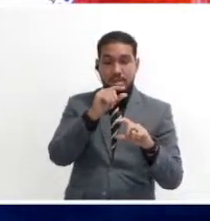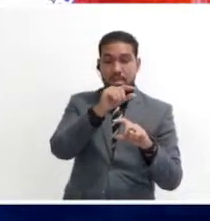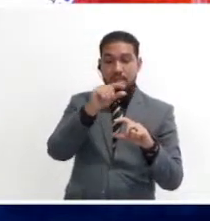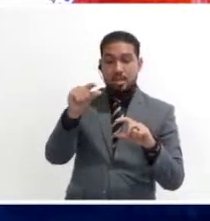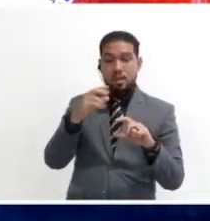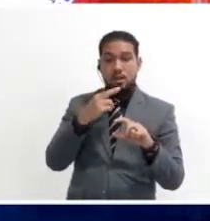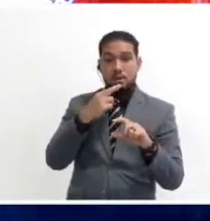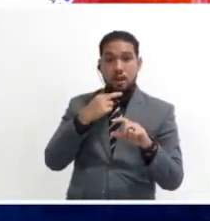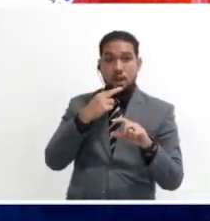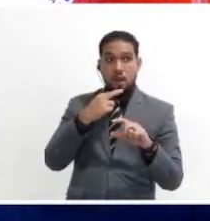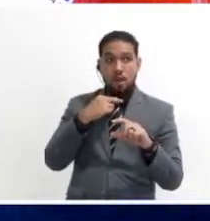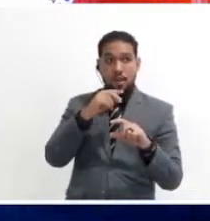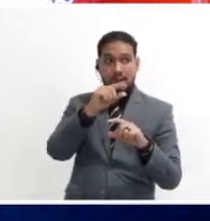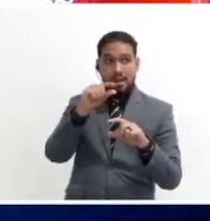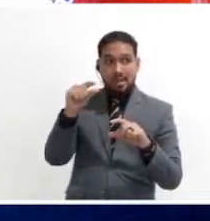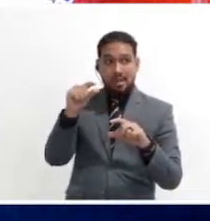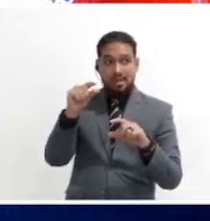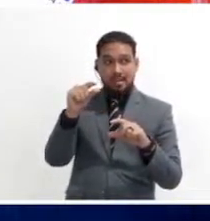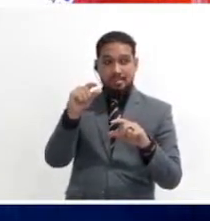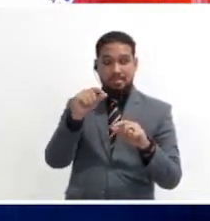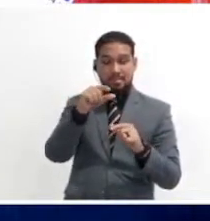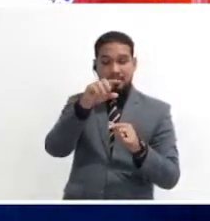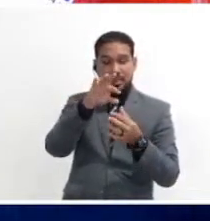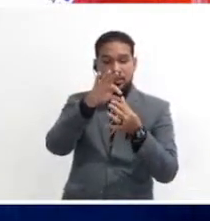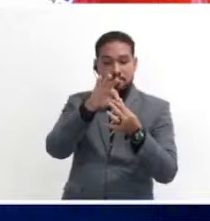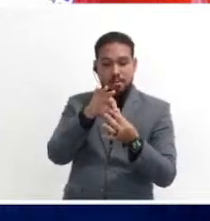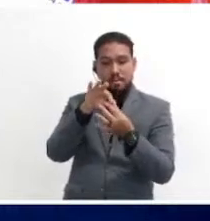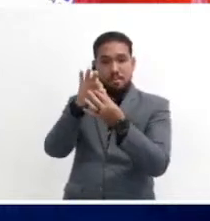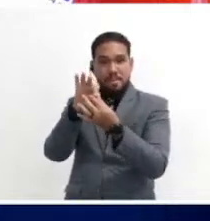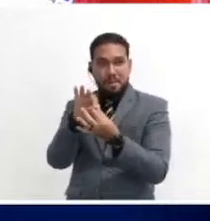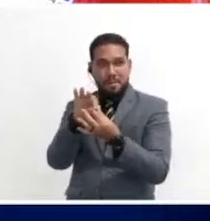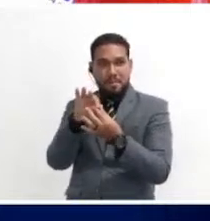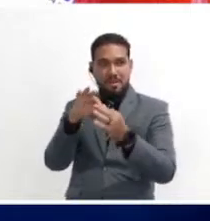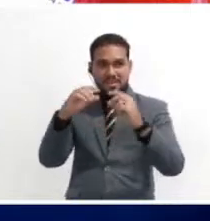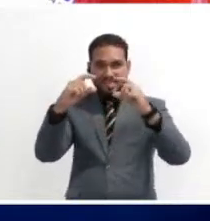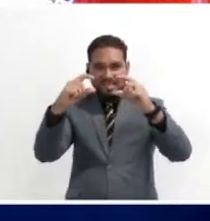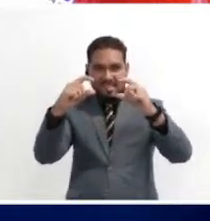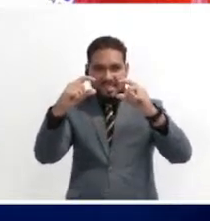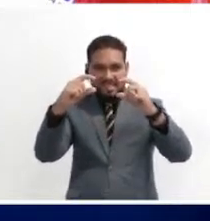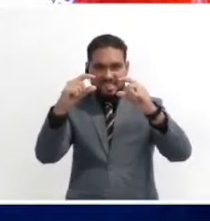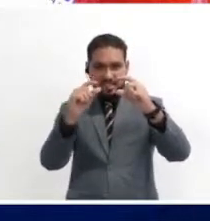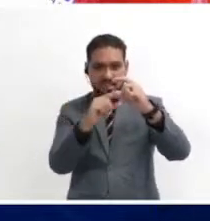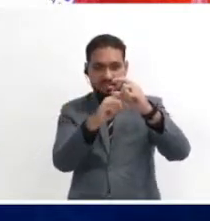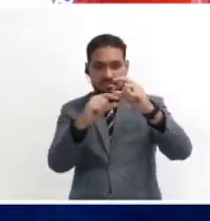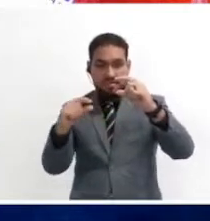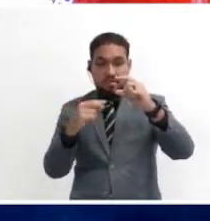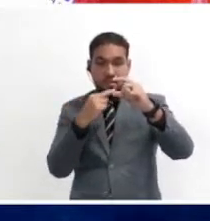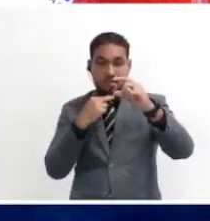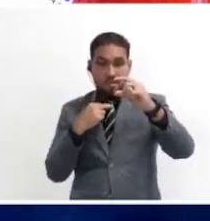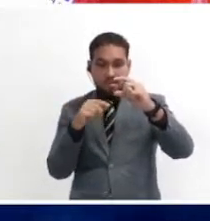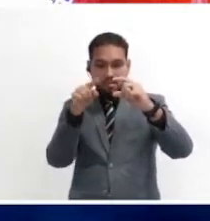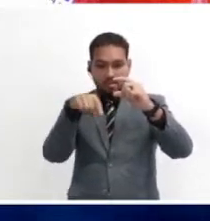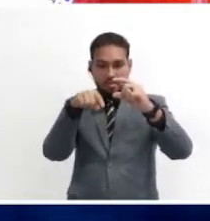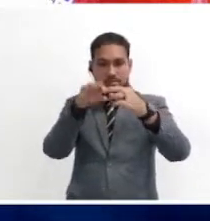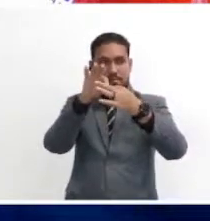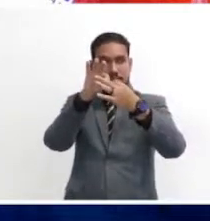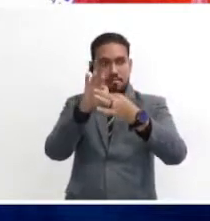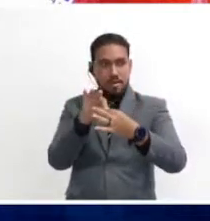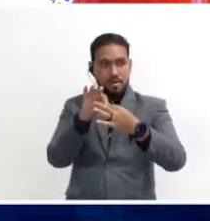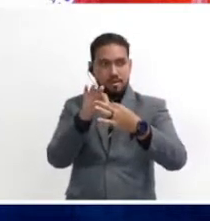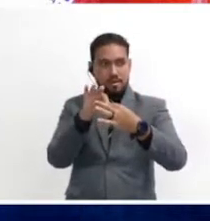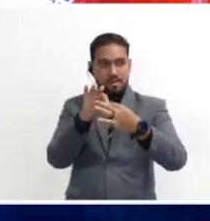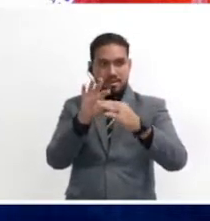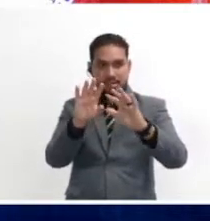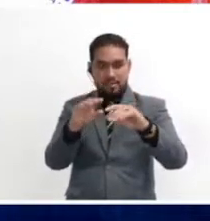the communication between chips and an interposer. But a bridge has highly dense interconnect, but just very